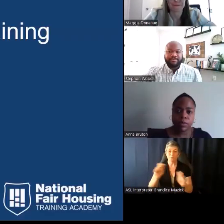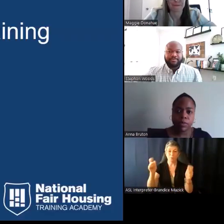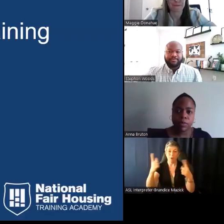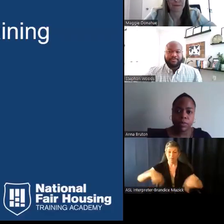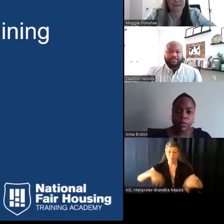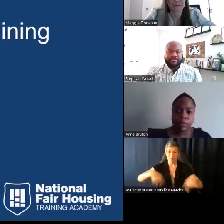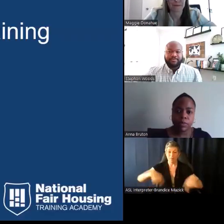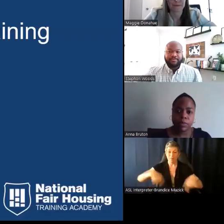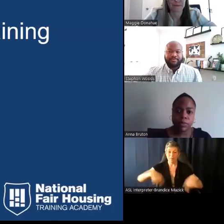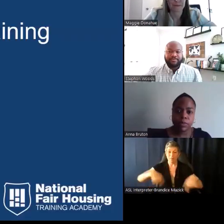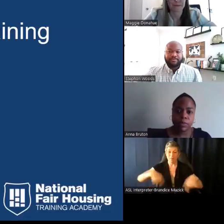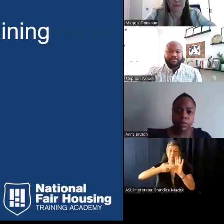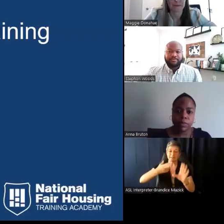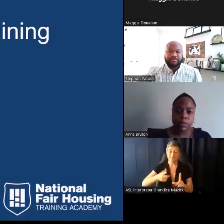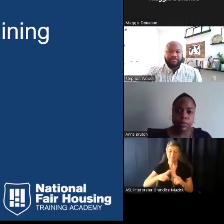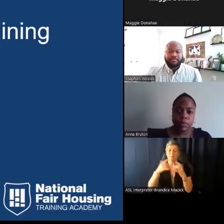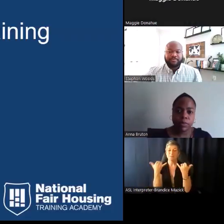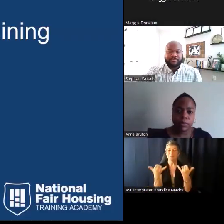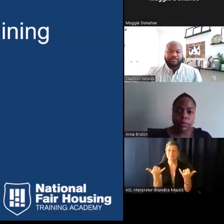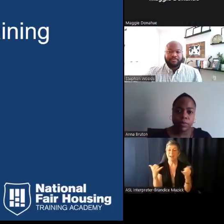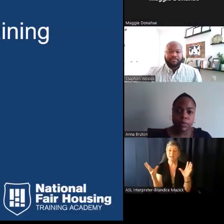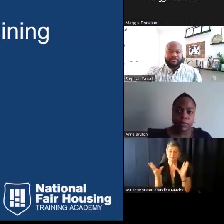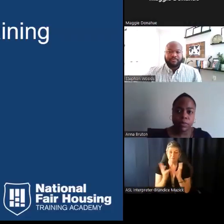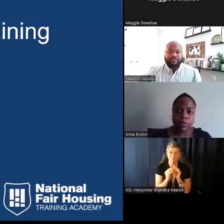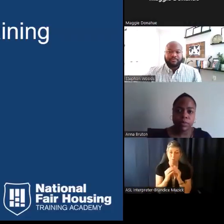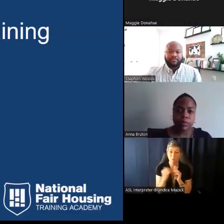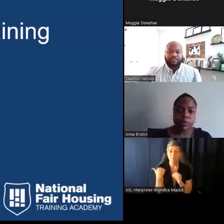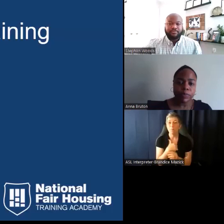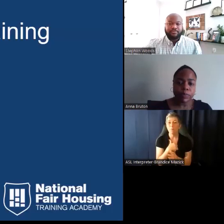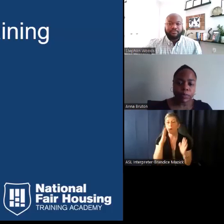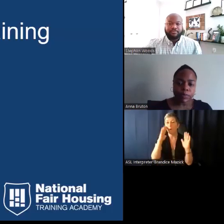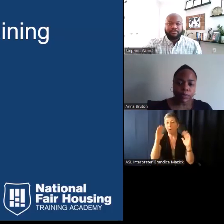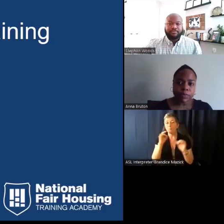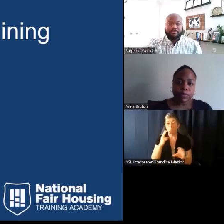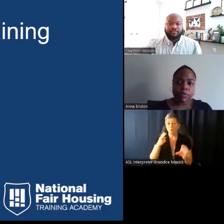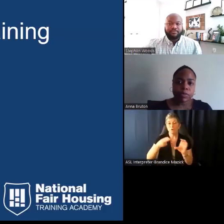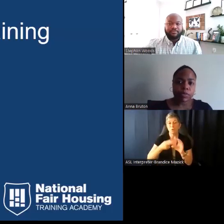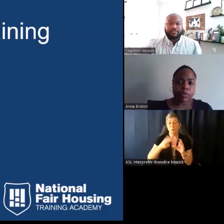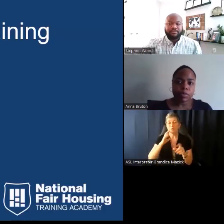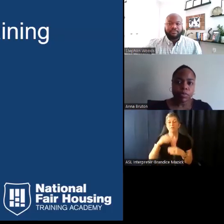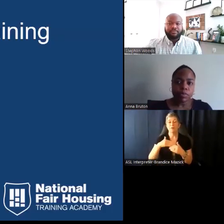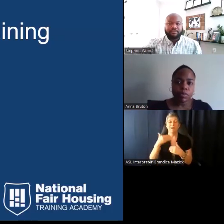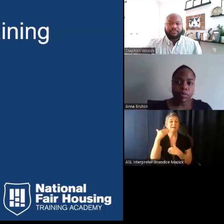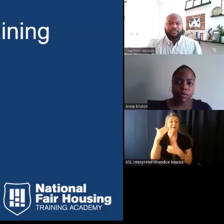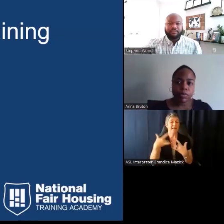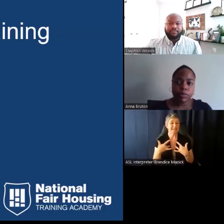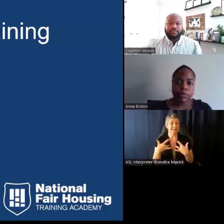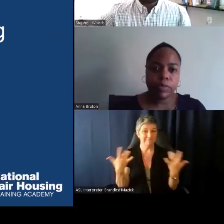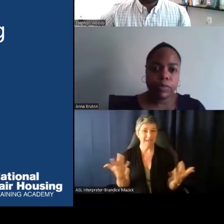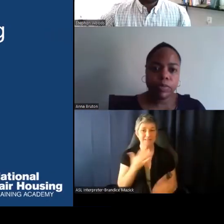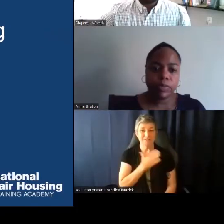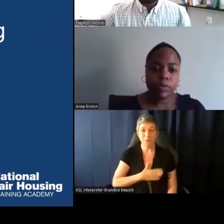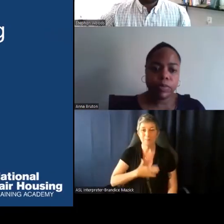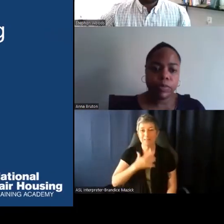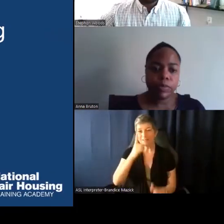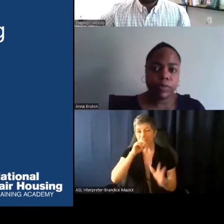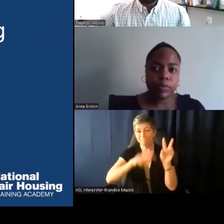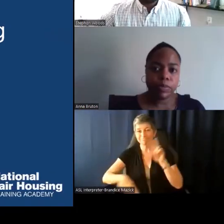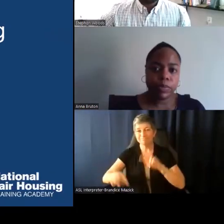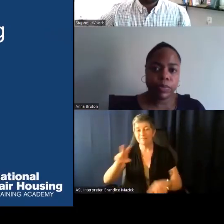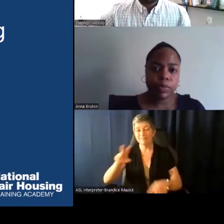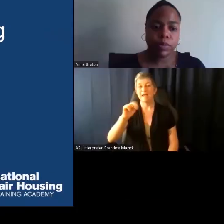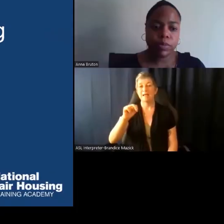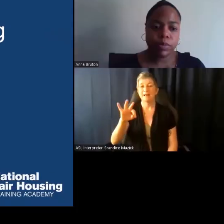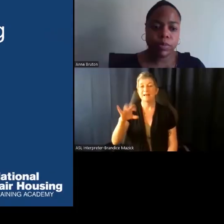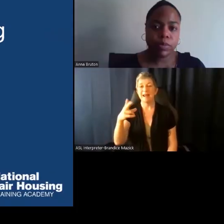your participation in today's forum. We hope that you will join us for our next event. Please check out the NAFTA